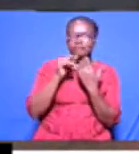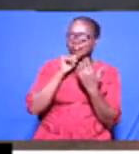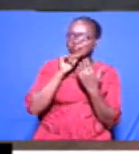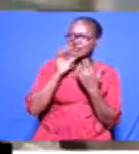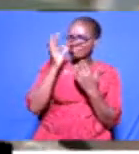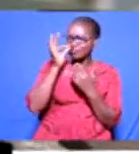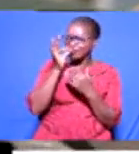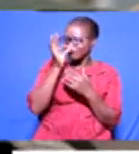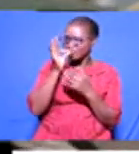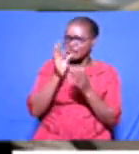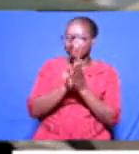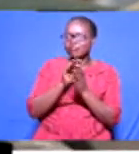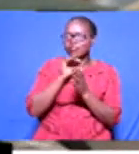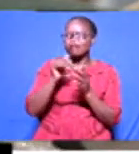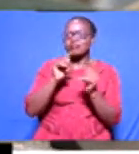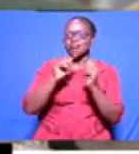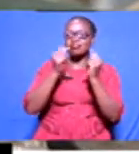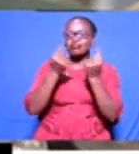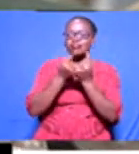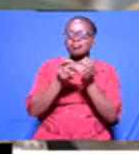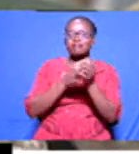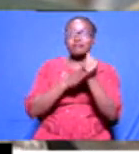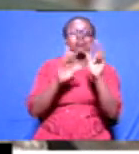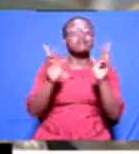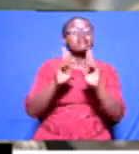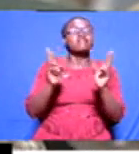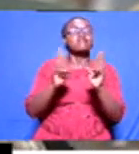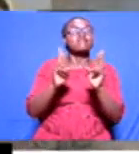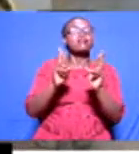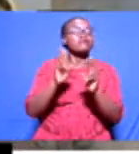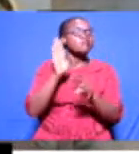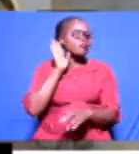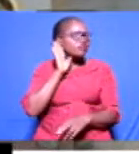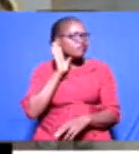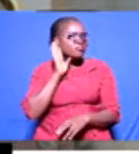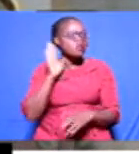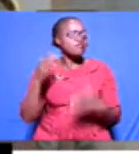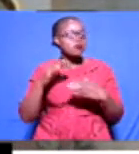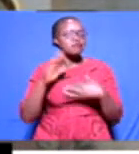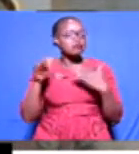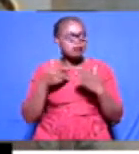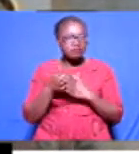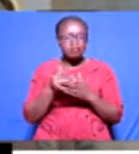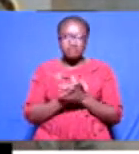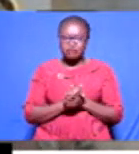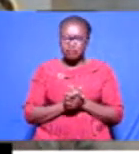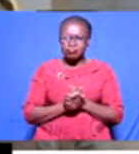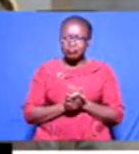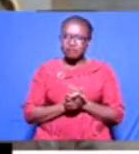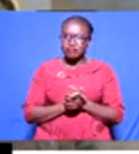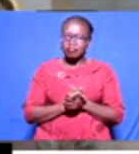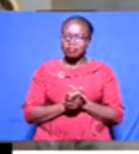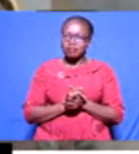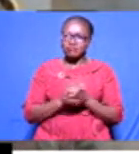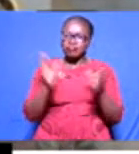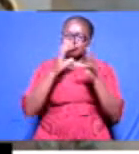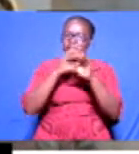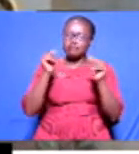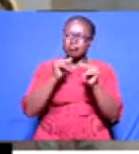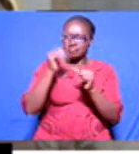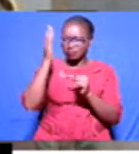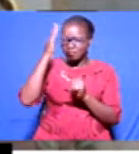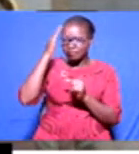a non-tribal leader ready to lend an ear to everyone. Alikuwa ni president ambaye anajua